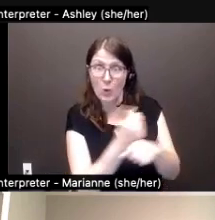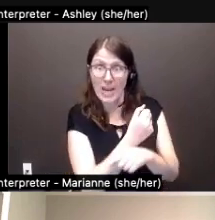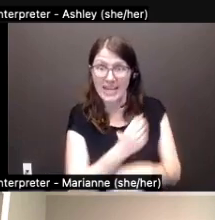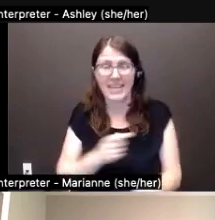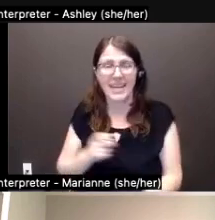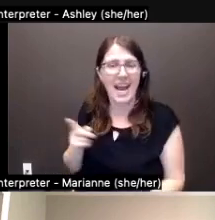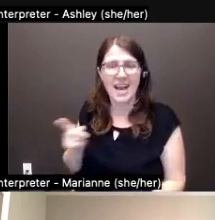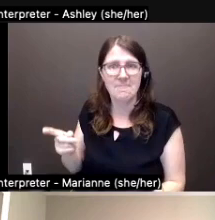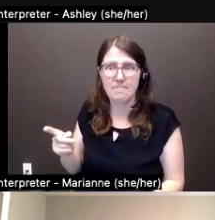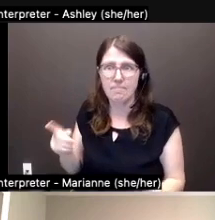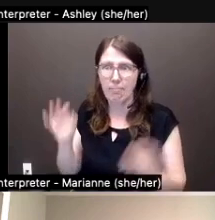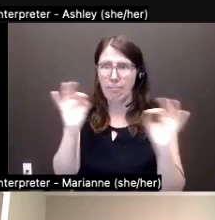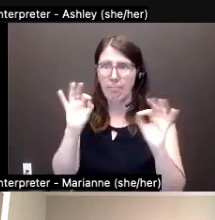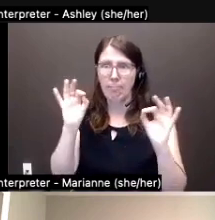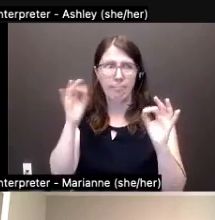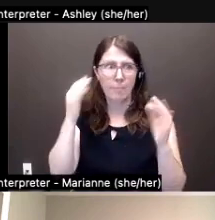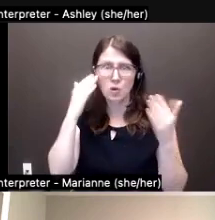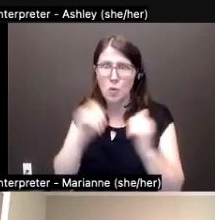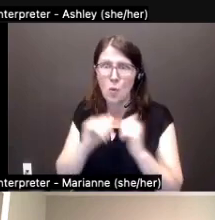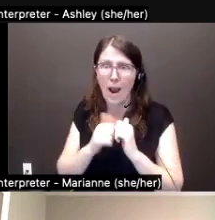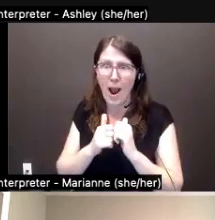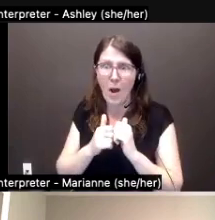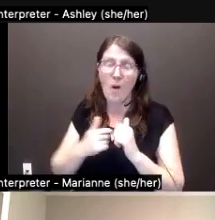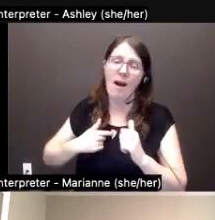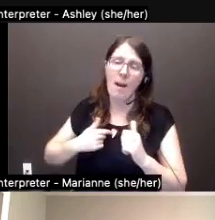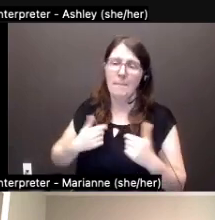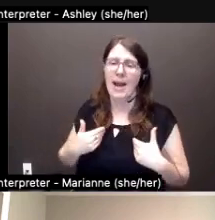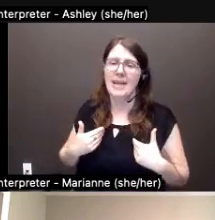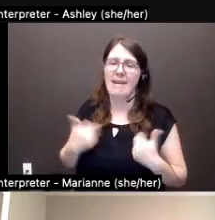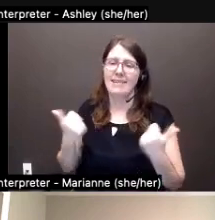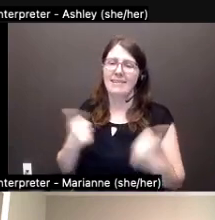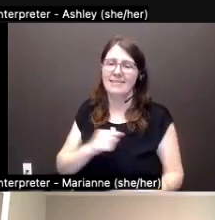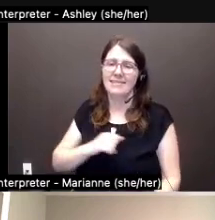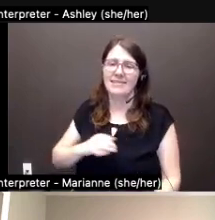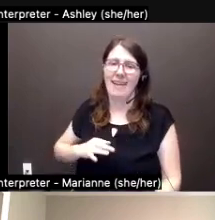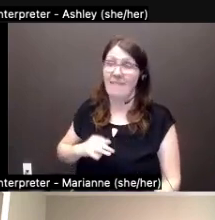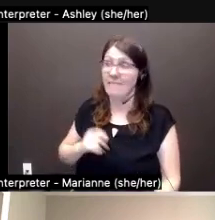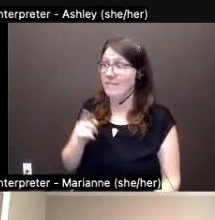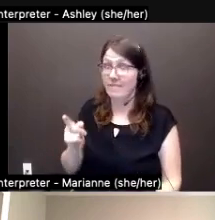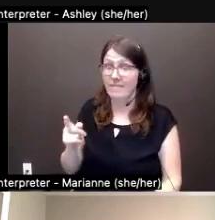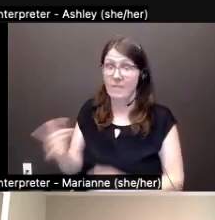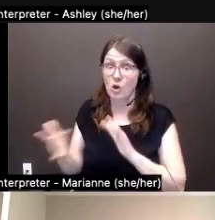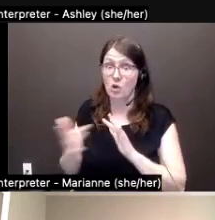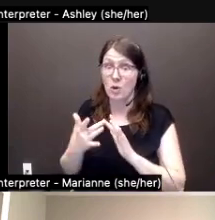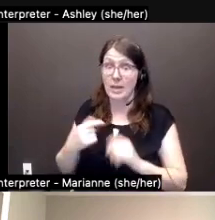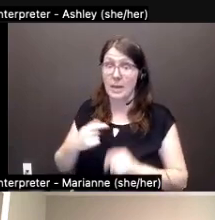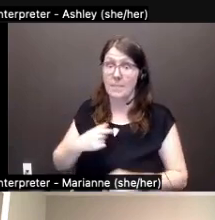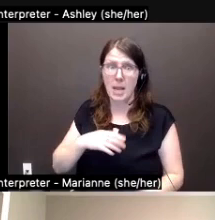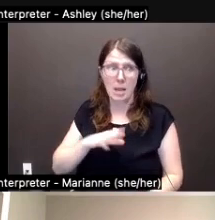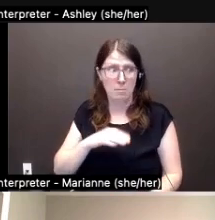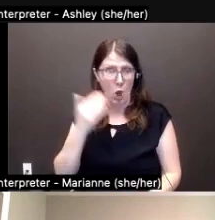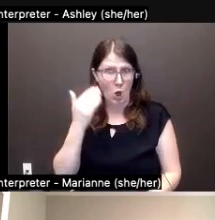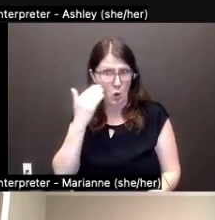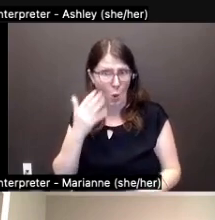member on the team, Jennifer reached out and was like, hey, do you know what TikTok is? And of